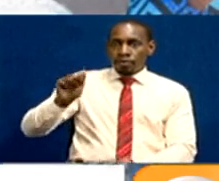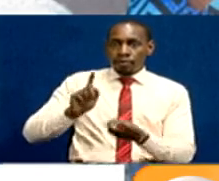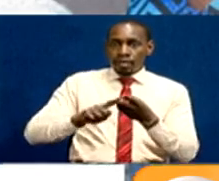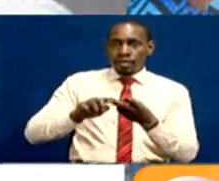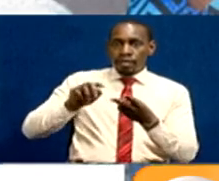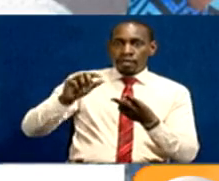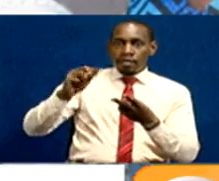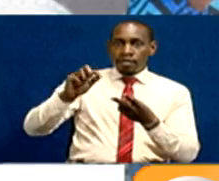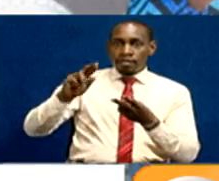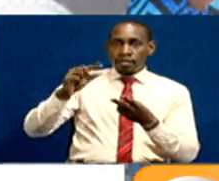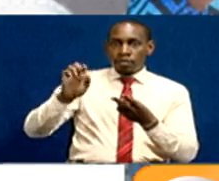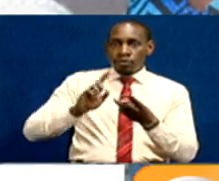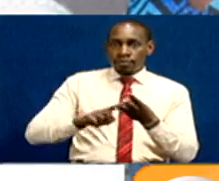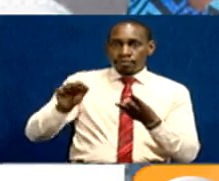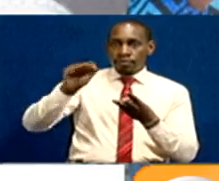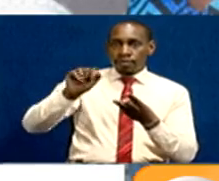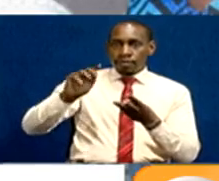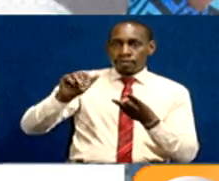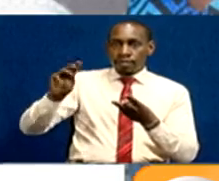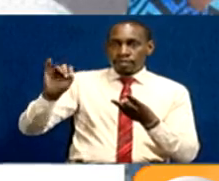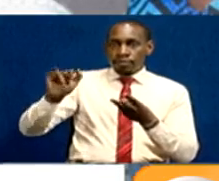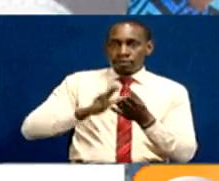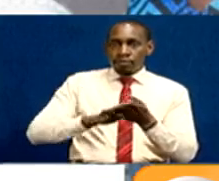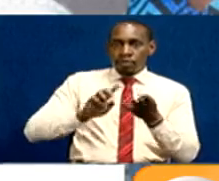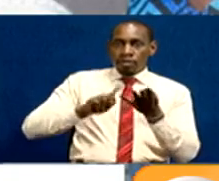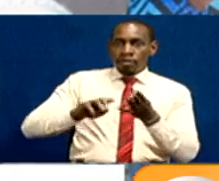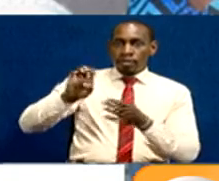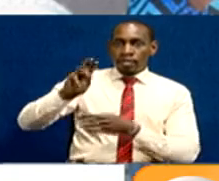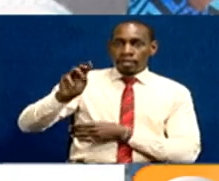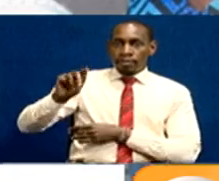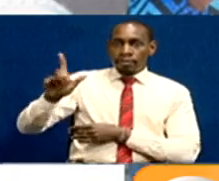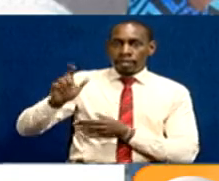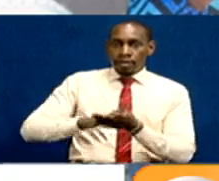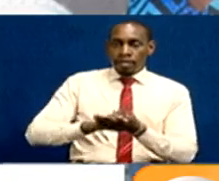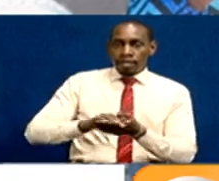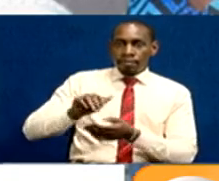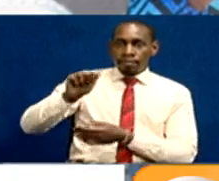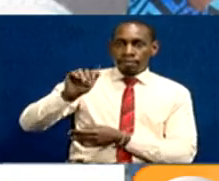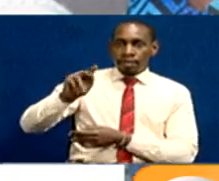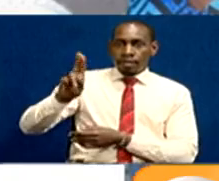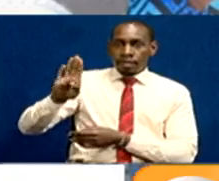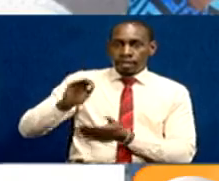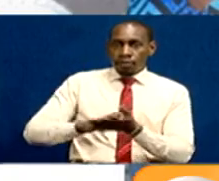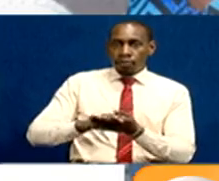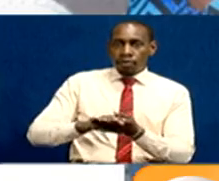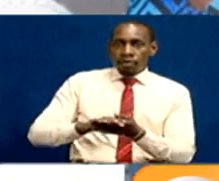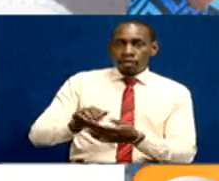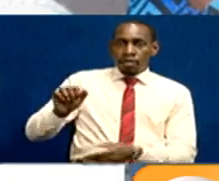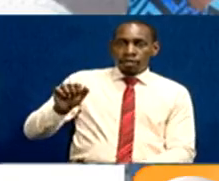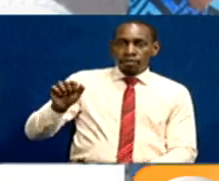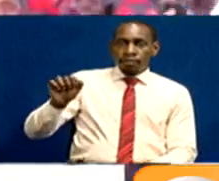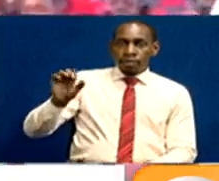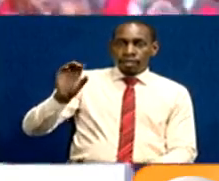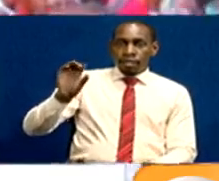George Natembea, Eseli Simiu, Emmanuel Wangwe, Paul Otuoma, Ayub Savula, George Haniri, and